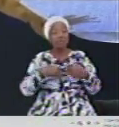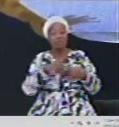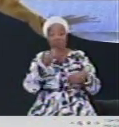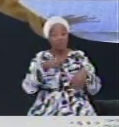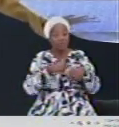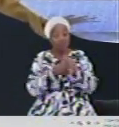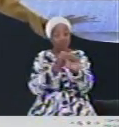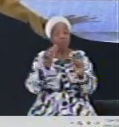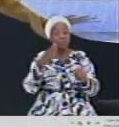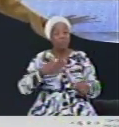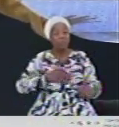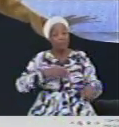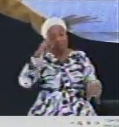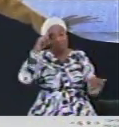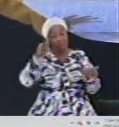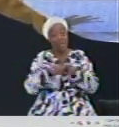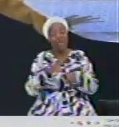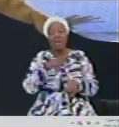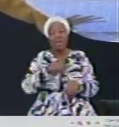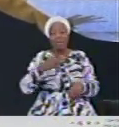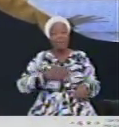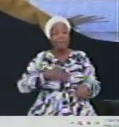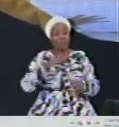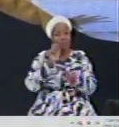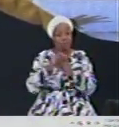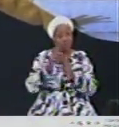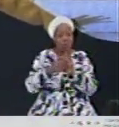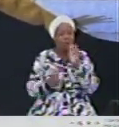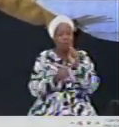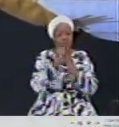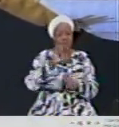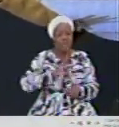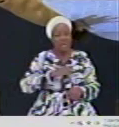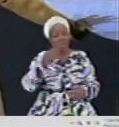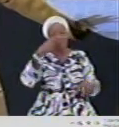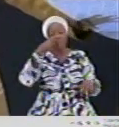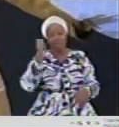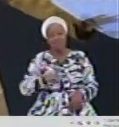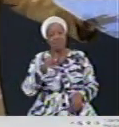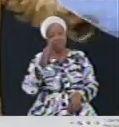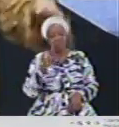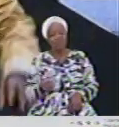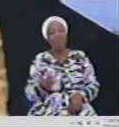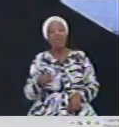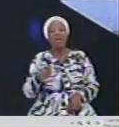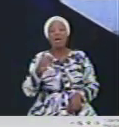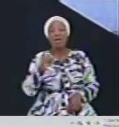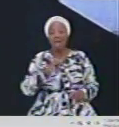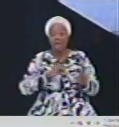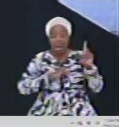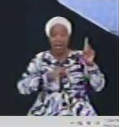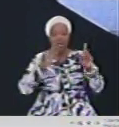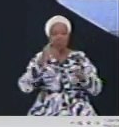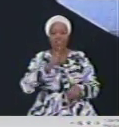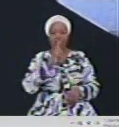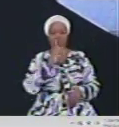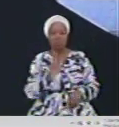followed my covenant and my statutes, which I commanded thee. I will